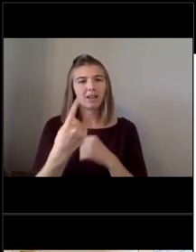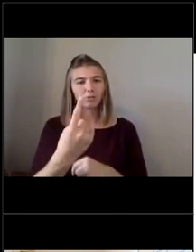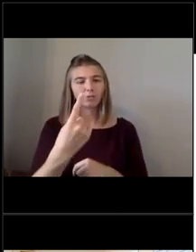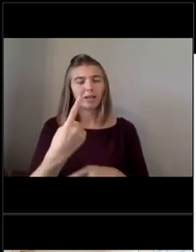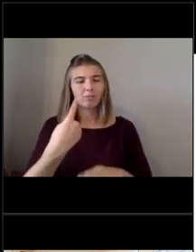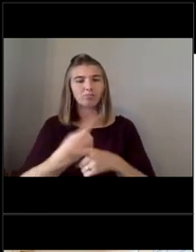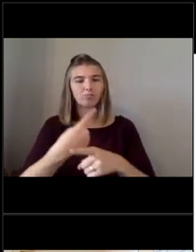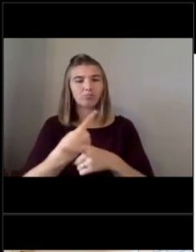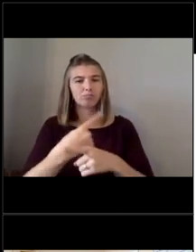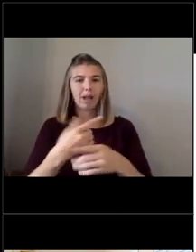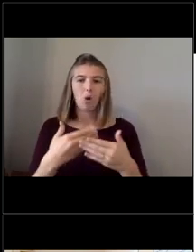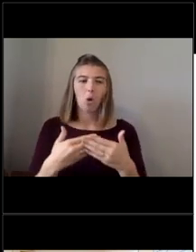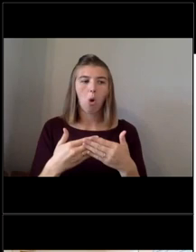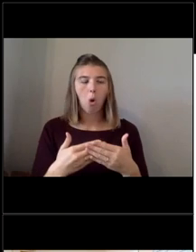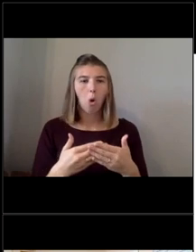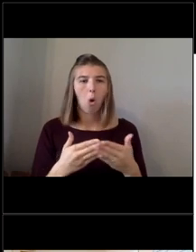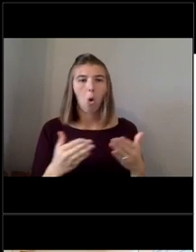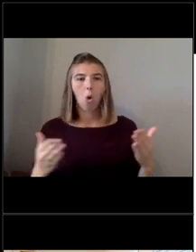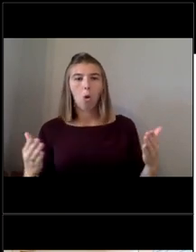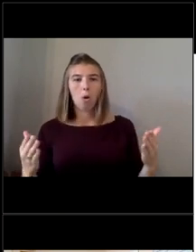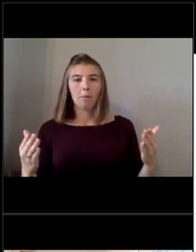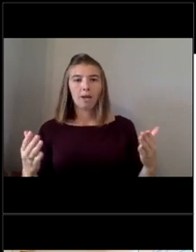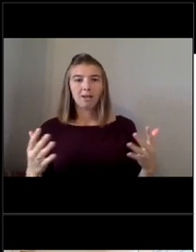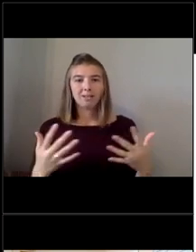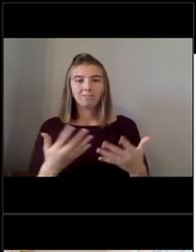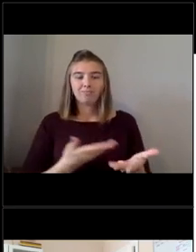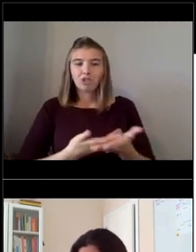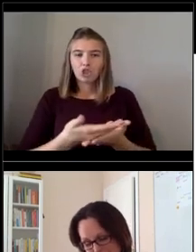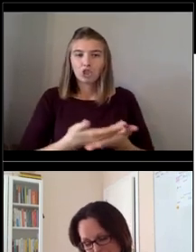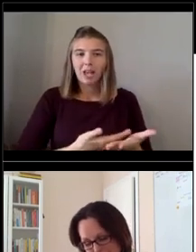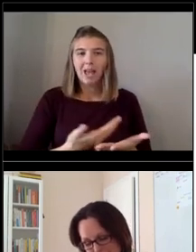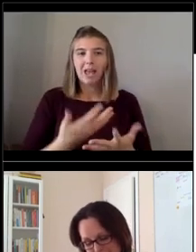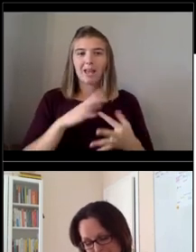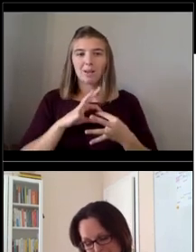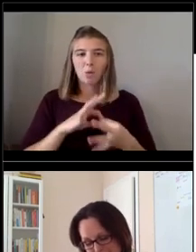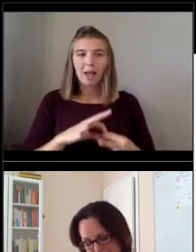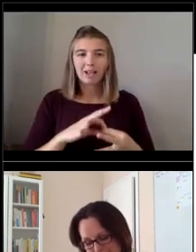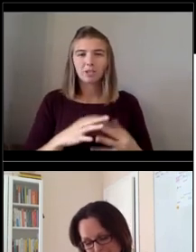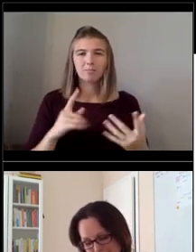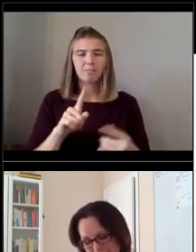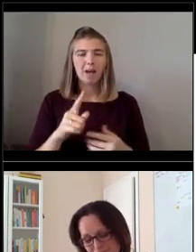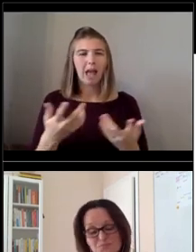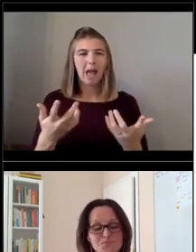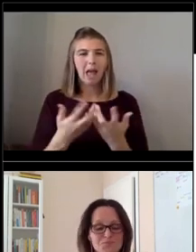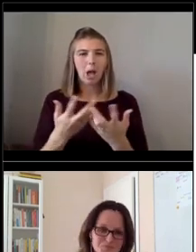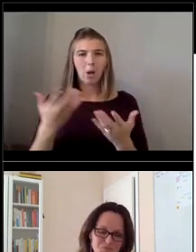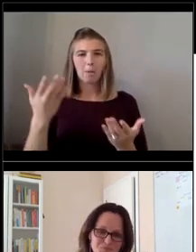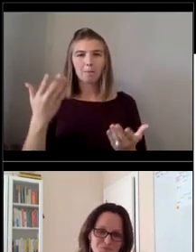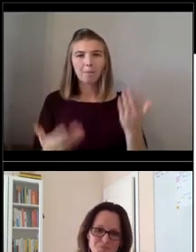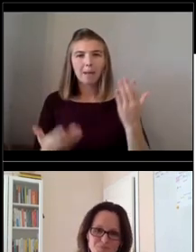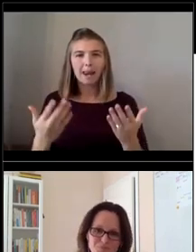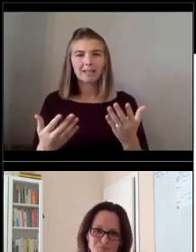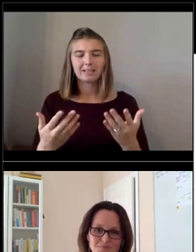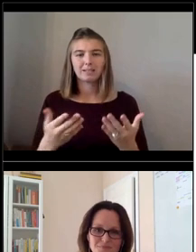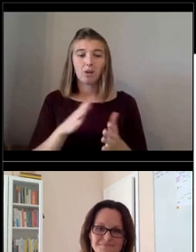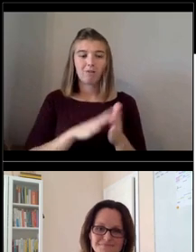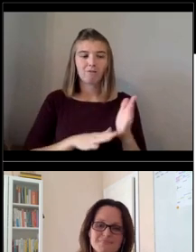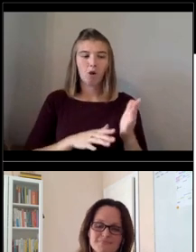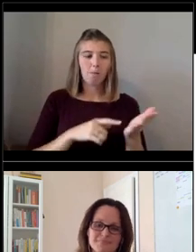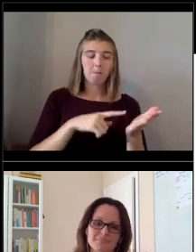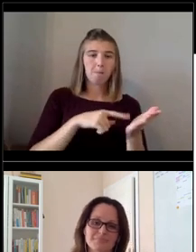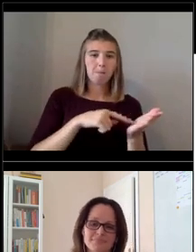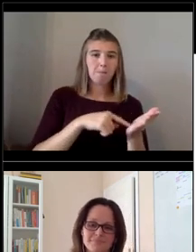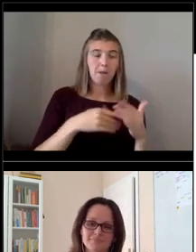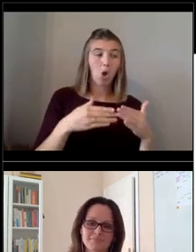connections. But how do you find a balance between being open and vulnerable in order to form those connections,